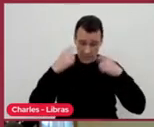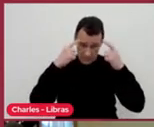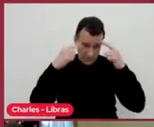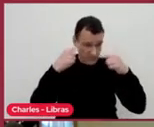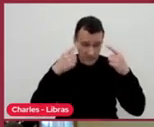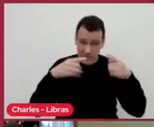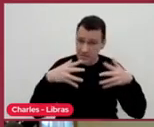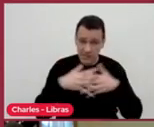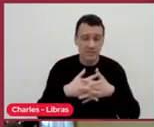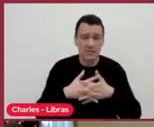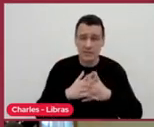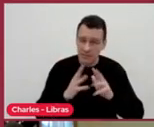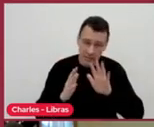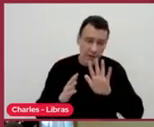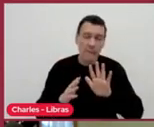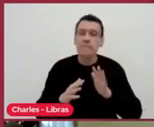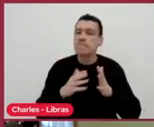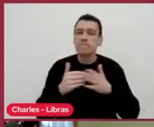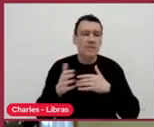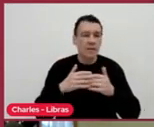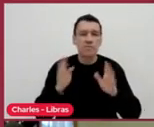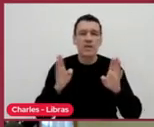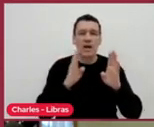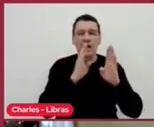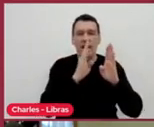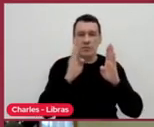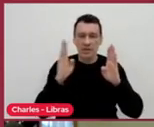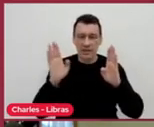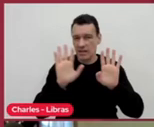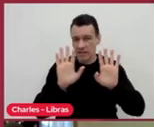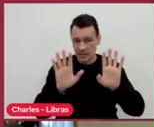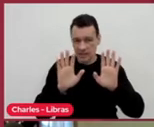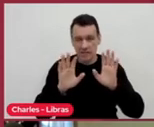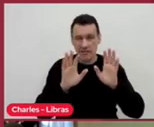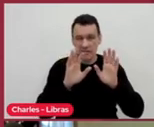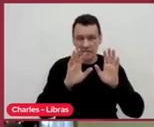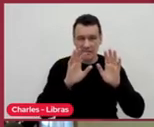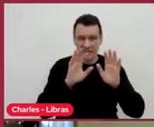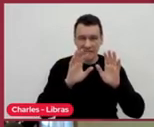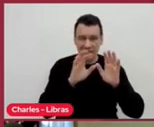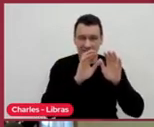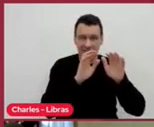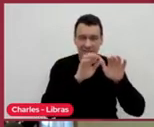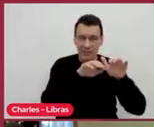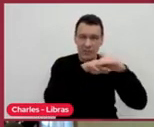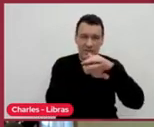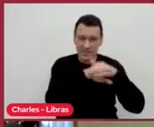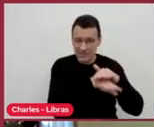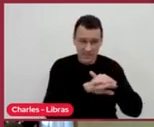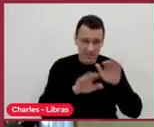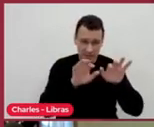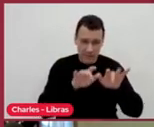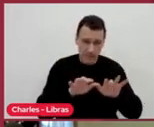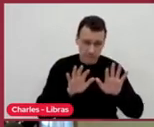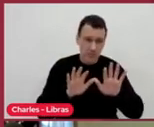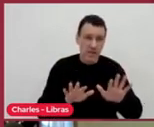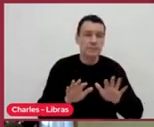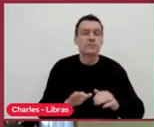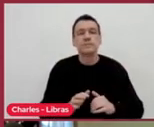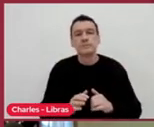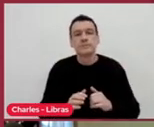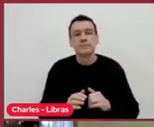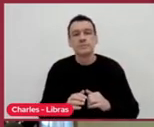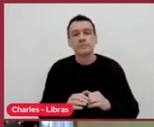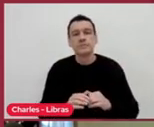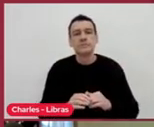library, every code example that I showed here exists in another language. So in this case, for this